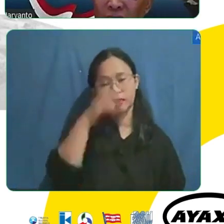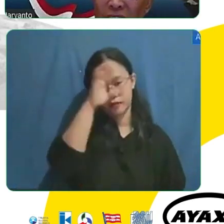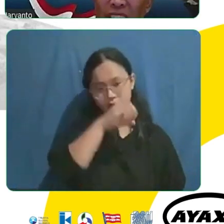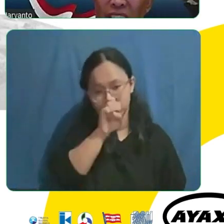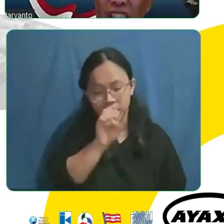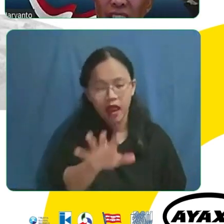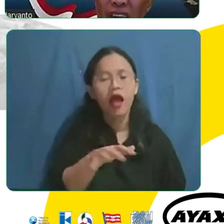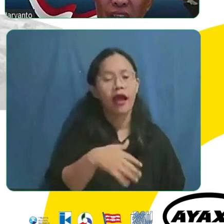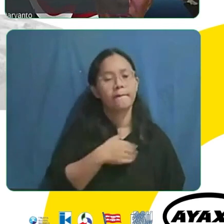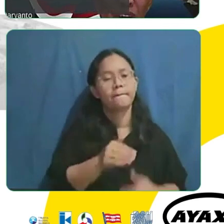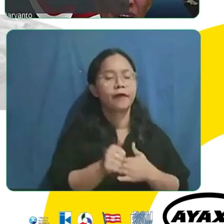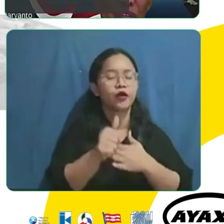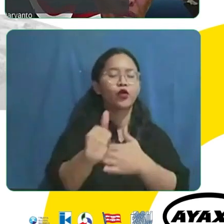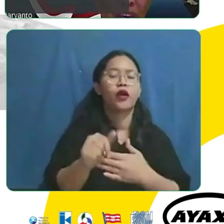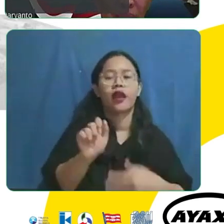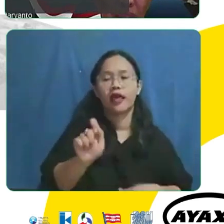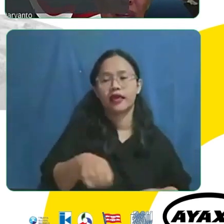success of the program will be